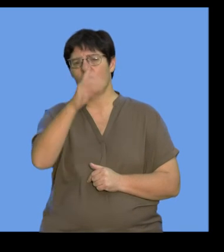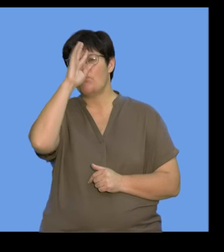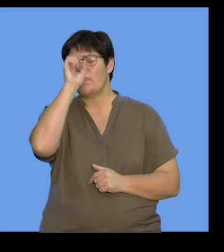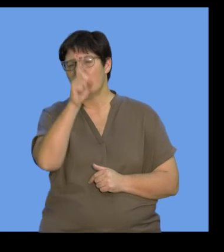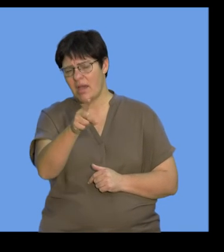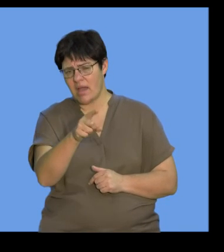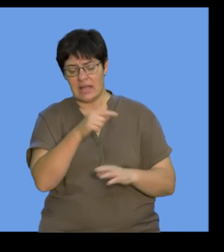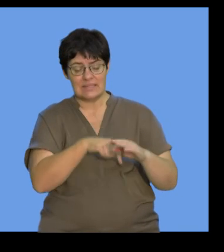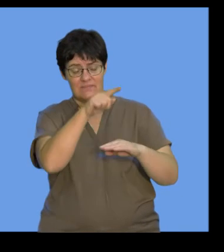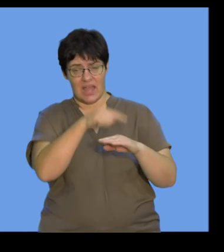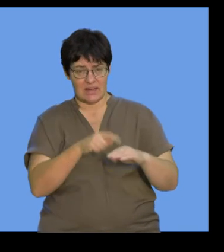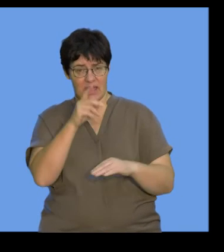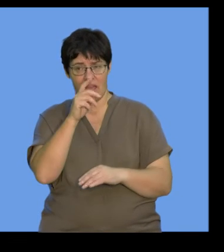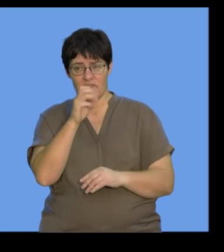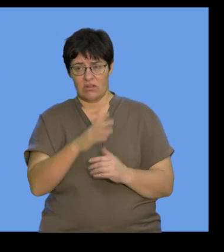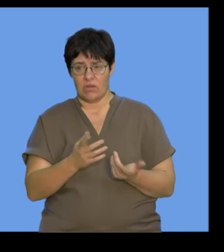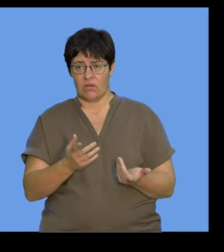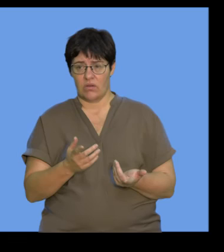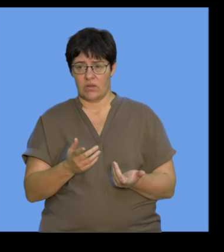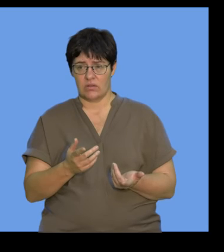Remember, when dividing a fraction